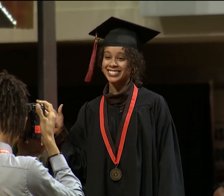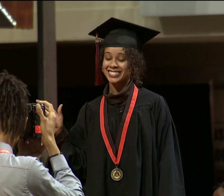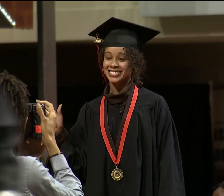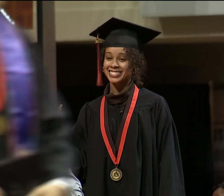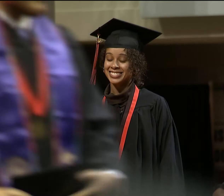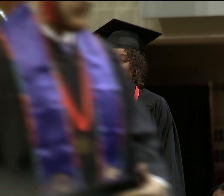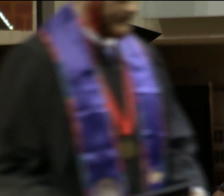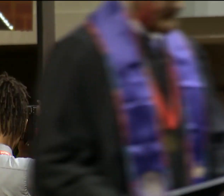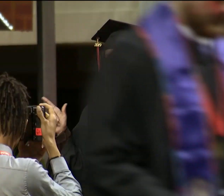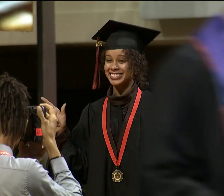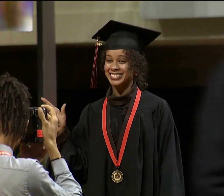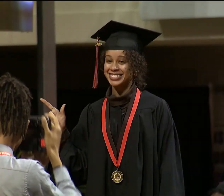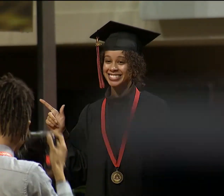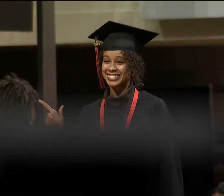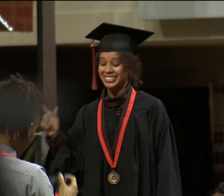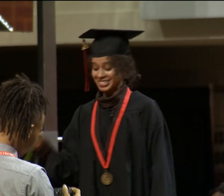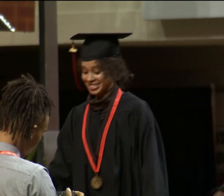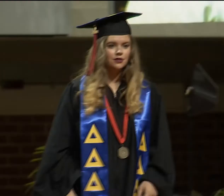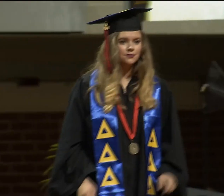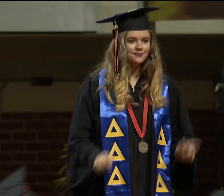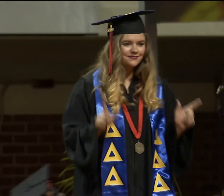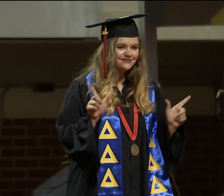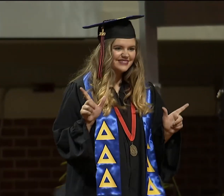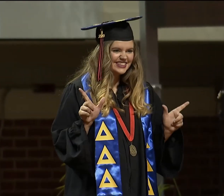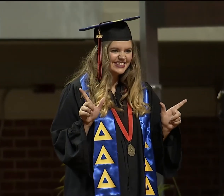Jalia Jashawn Morgan.